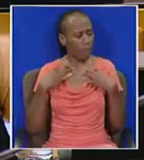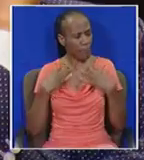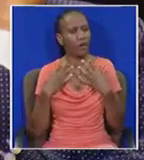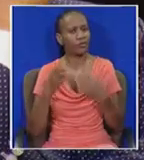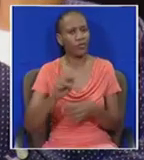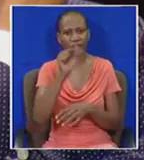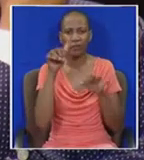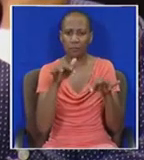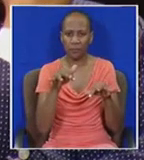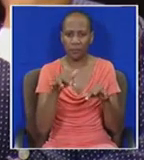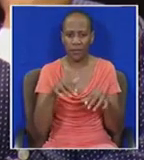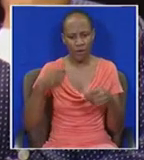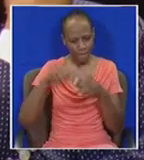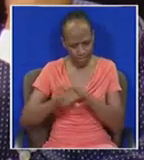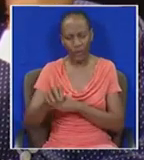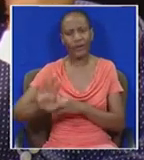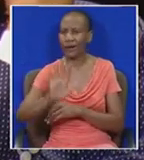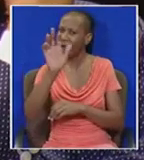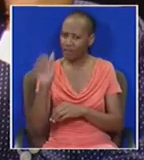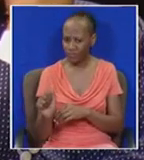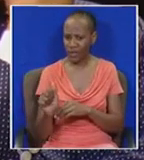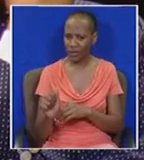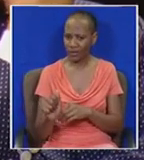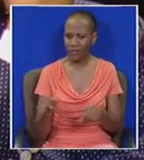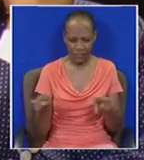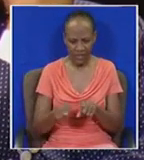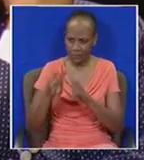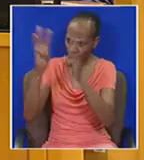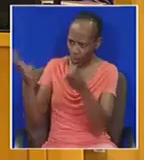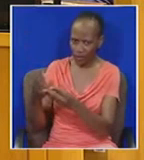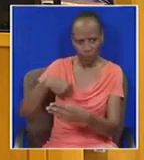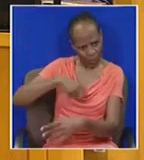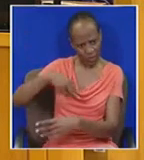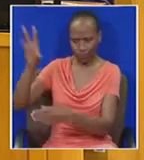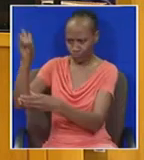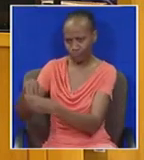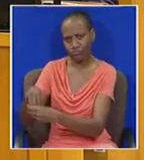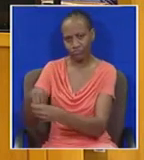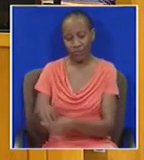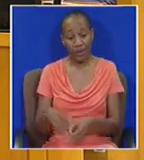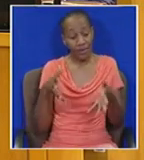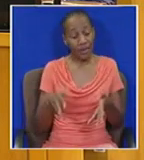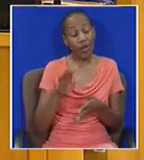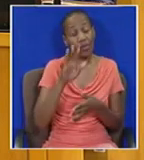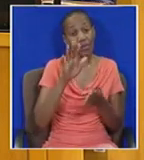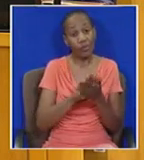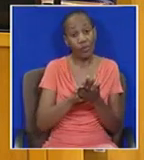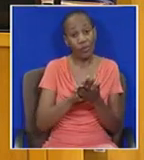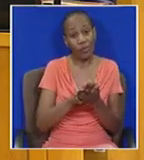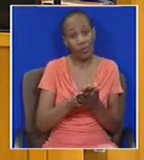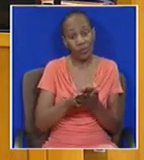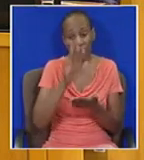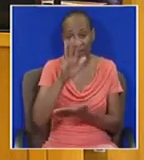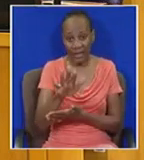are Africans, and that we are citizens of the world." On this Monday, the 19th of